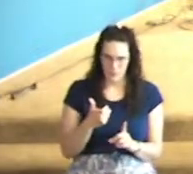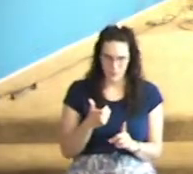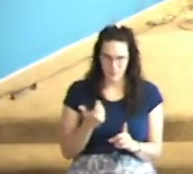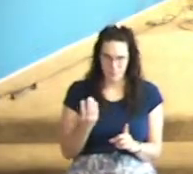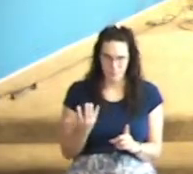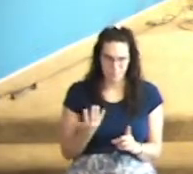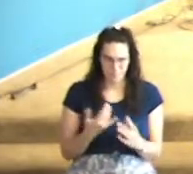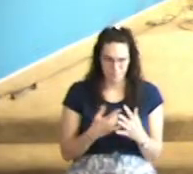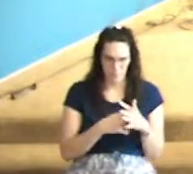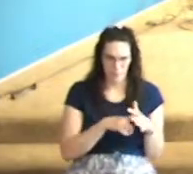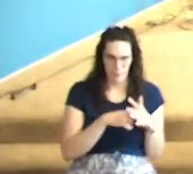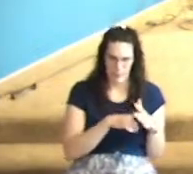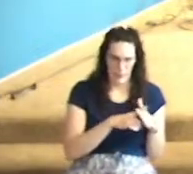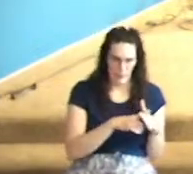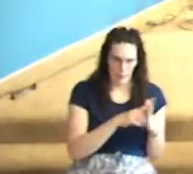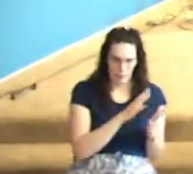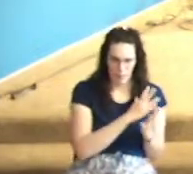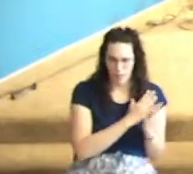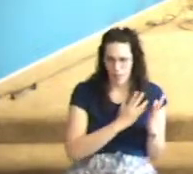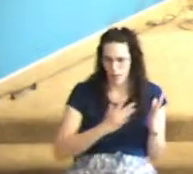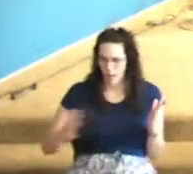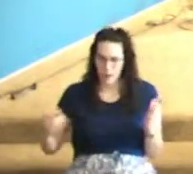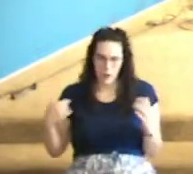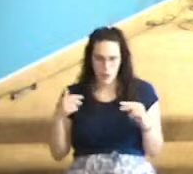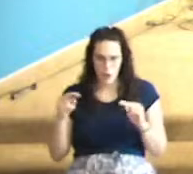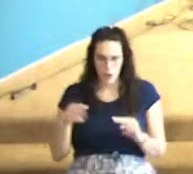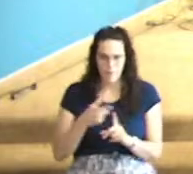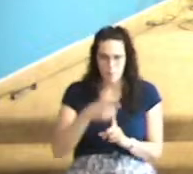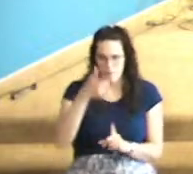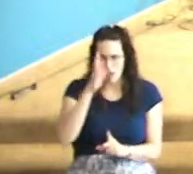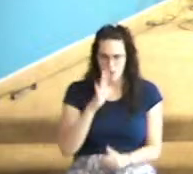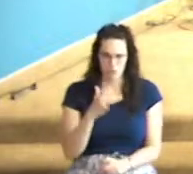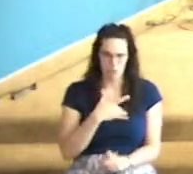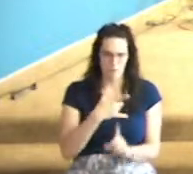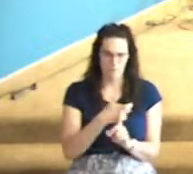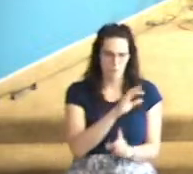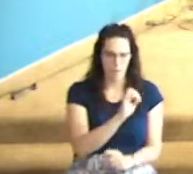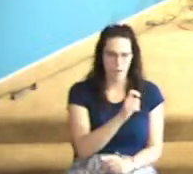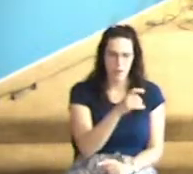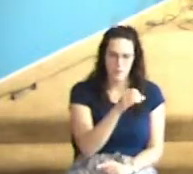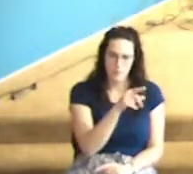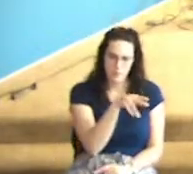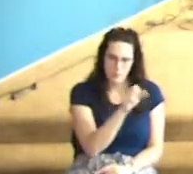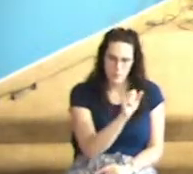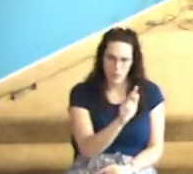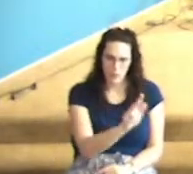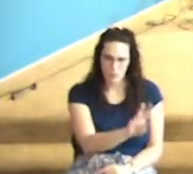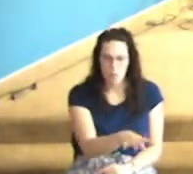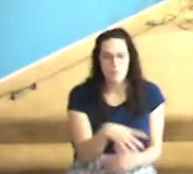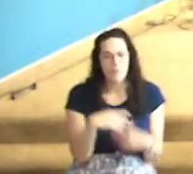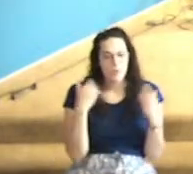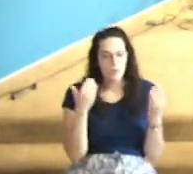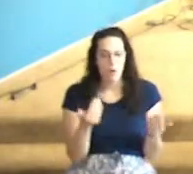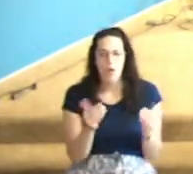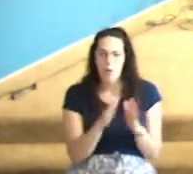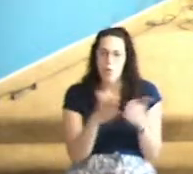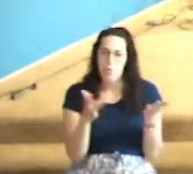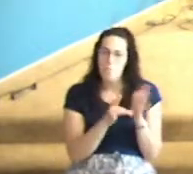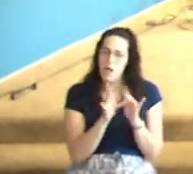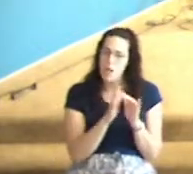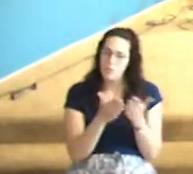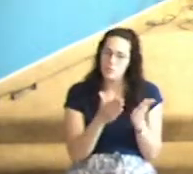from the beginning, essentially? And so we're looking at God's heart from Exodus 34. So I want to invite you to go ahead and get your Bibles ready to Exodus